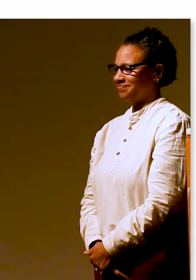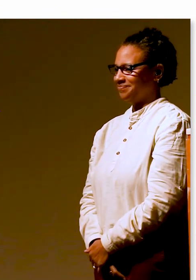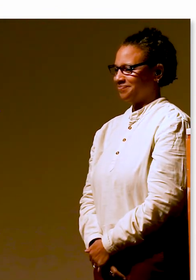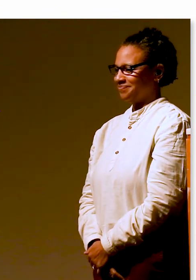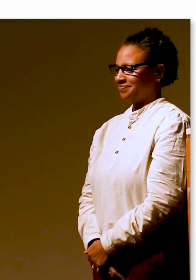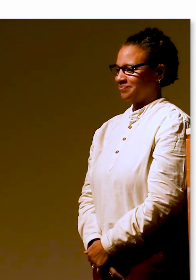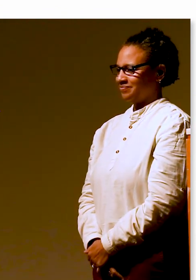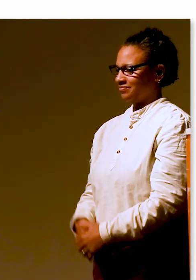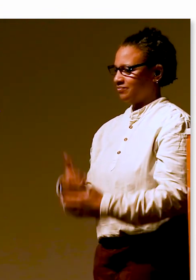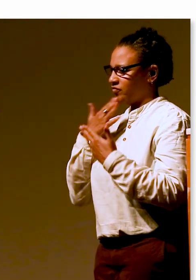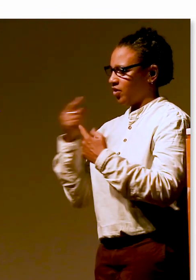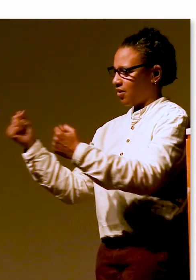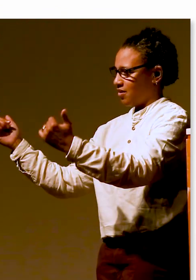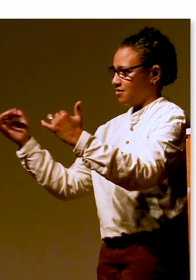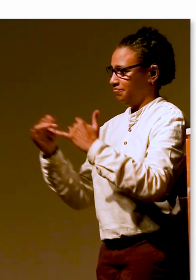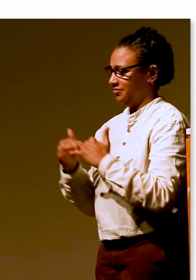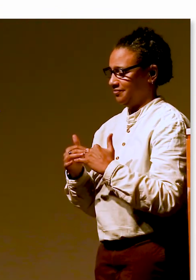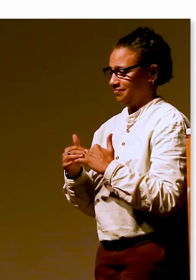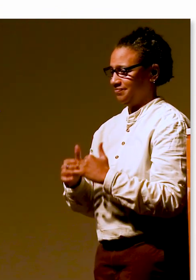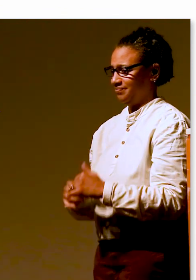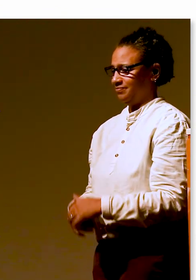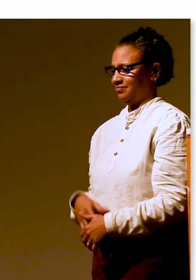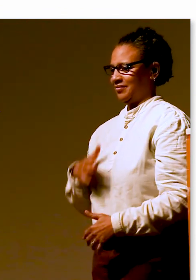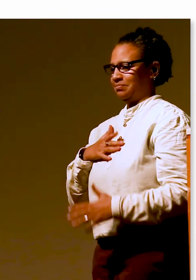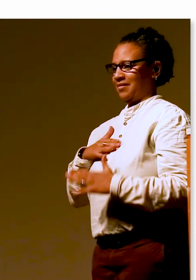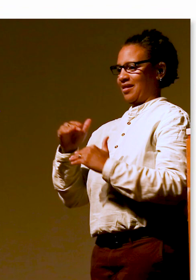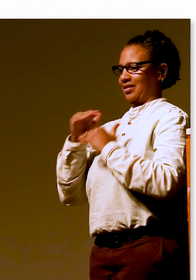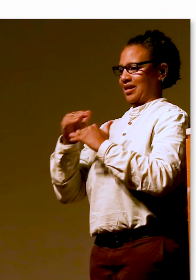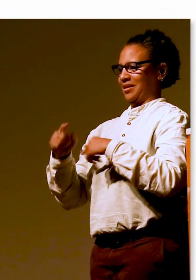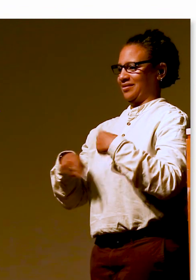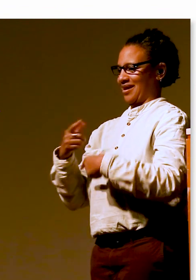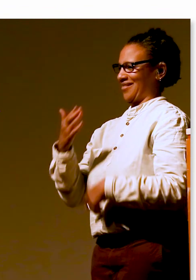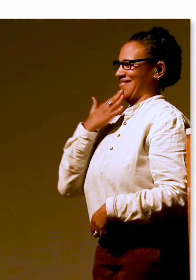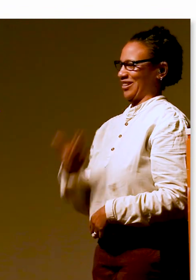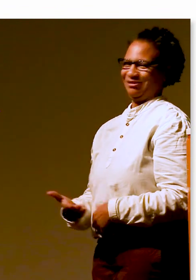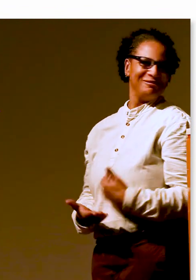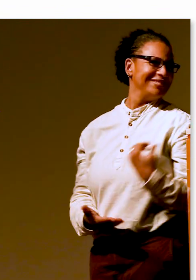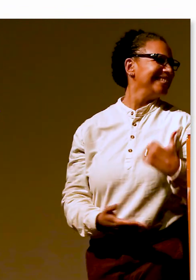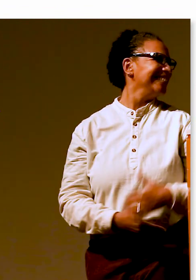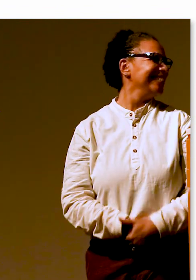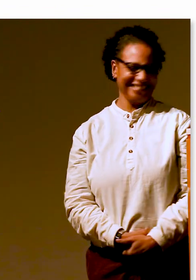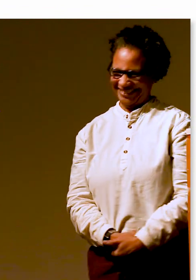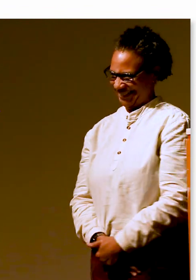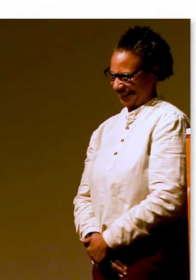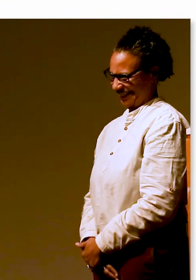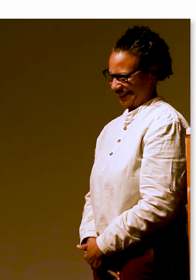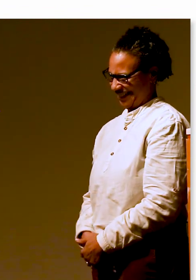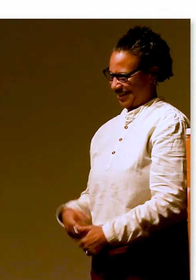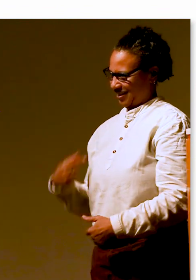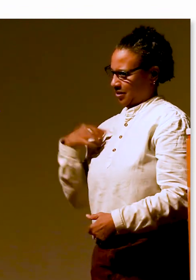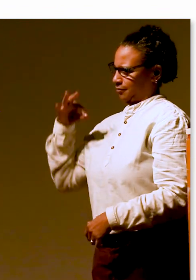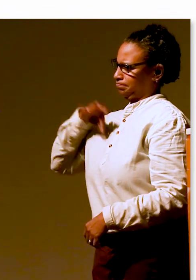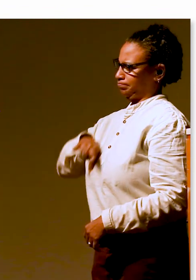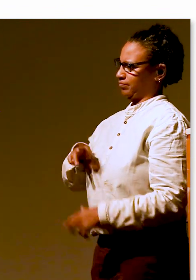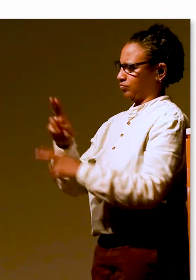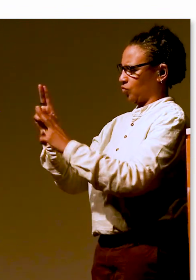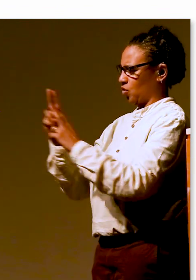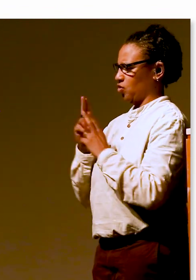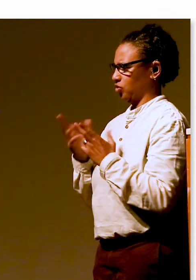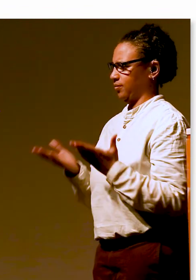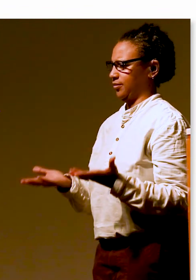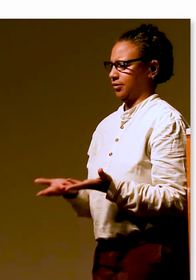Thank you all for being here. That's my limited ASL. It is such a privilege to be here in Portland,